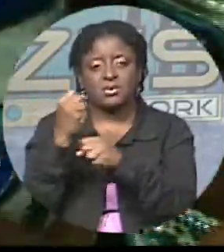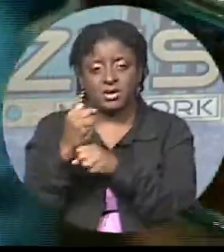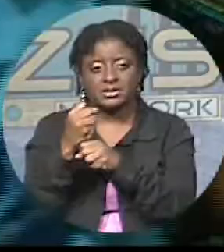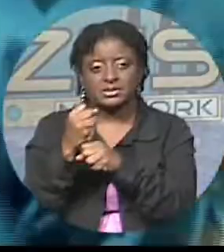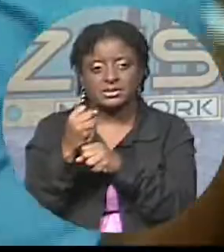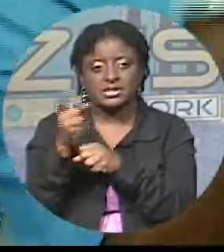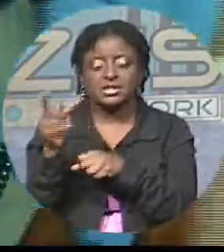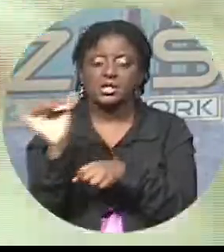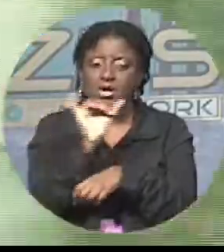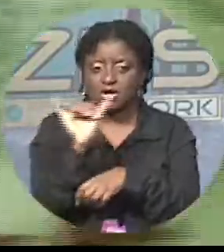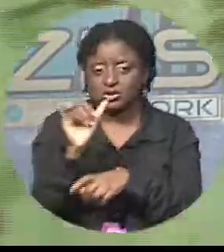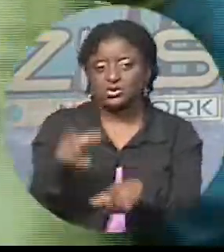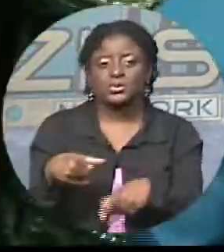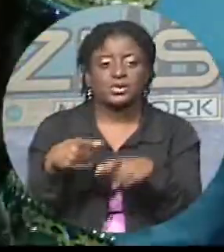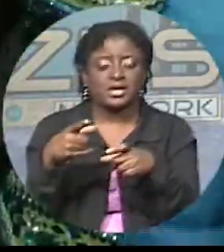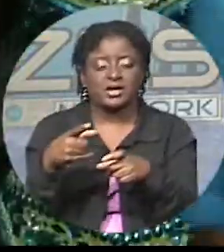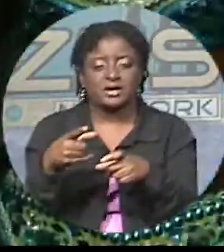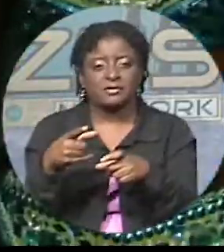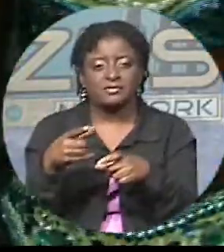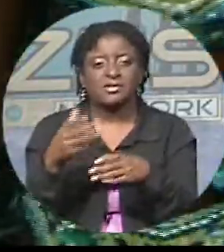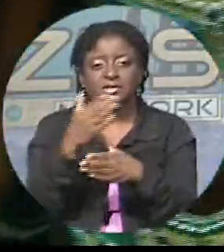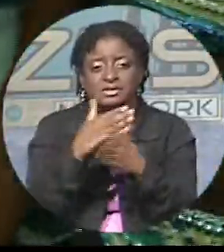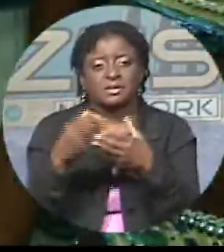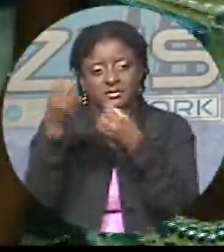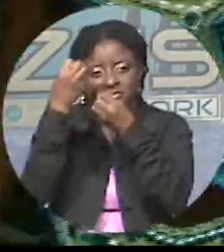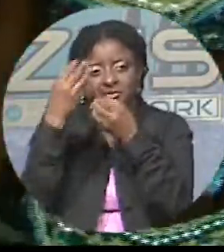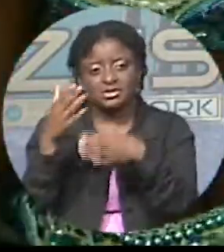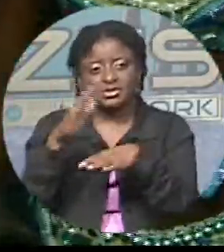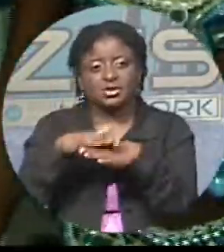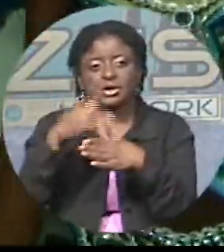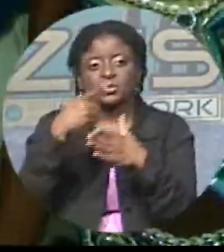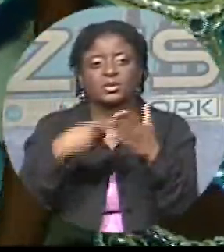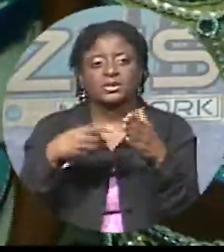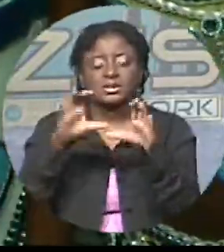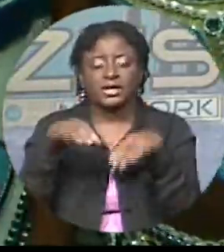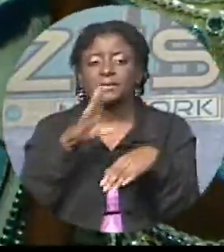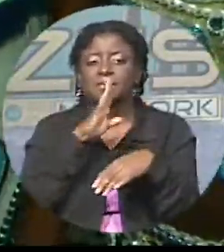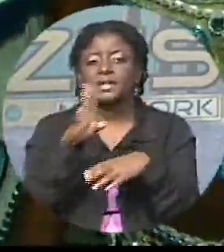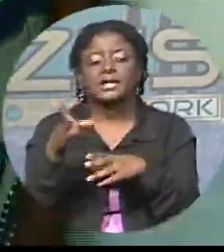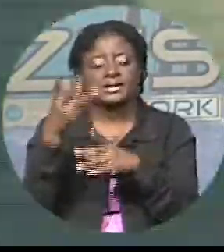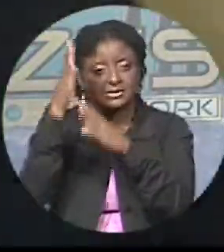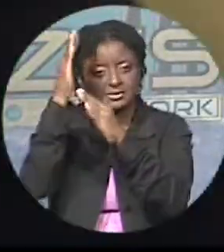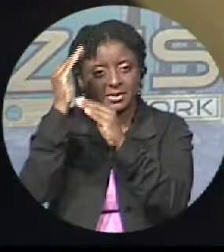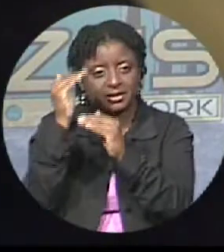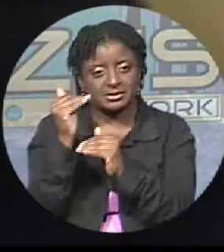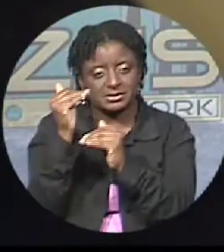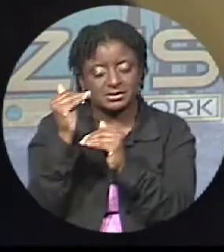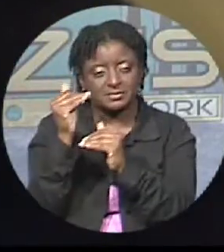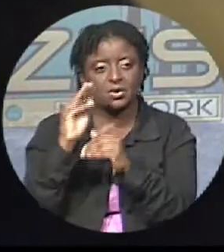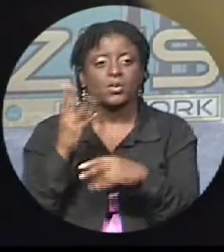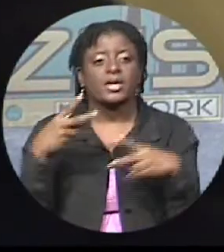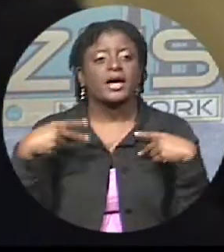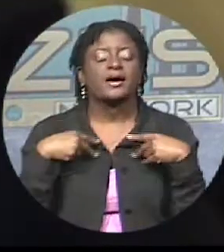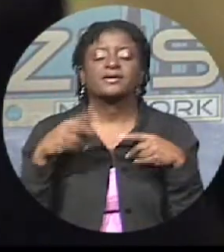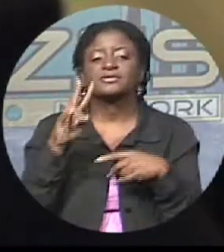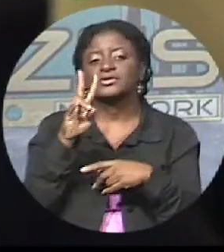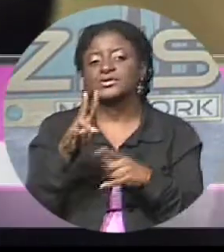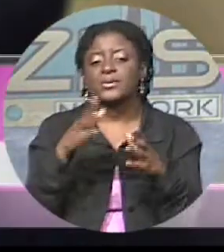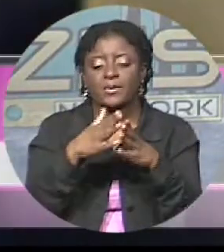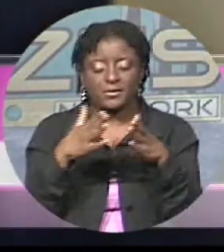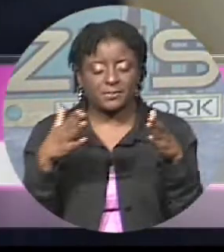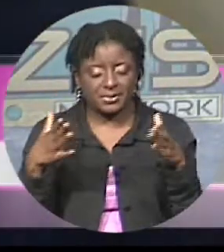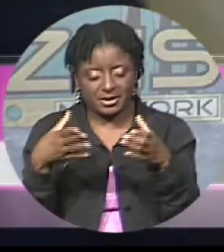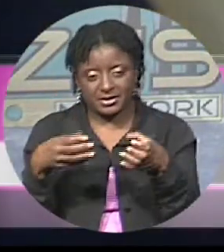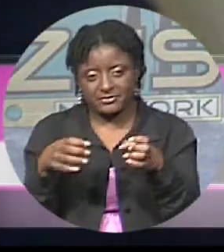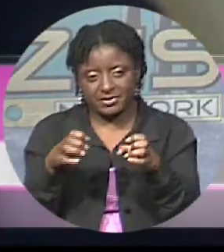He also gave us some insight into what can be expected in the months ahead. We have two big events that are scheduled for